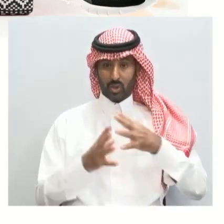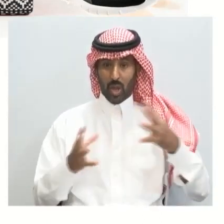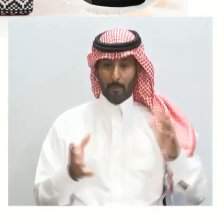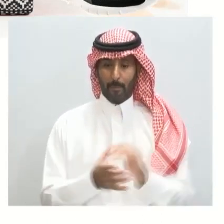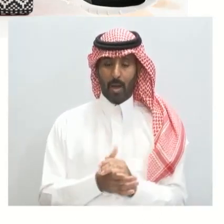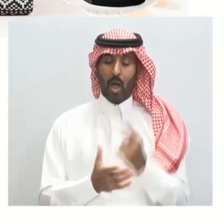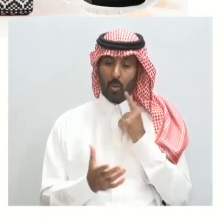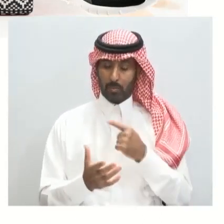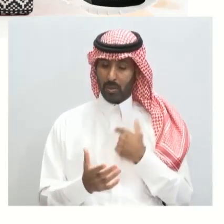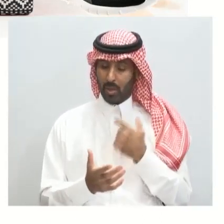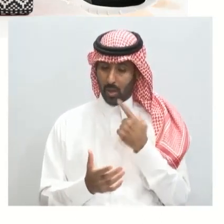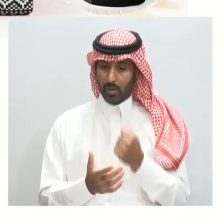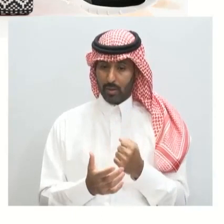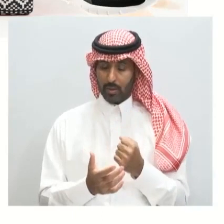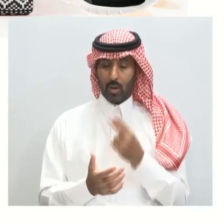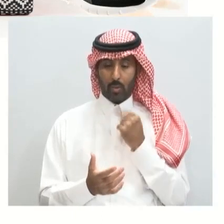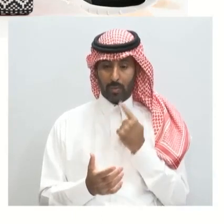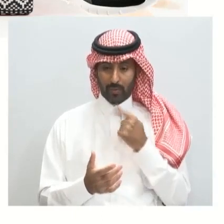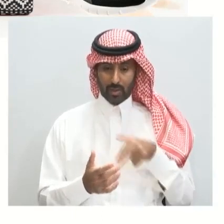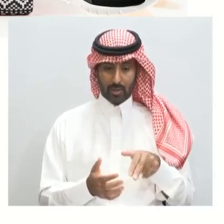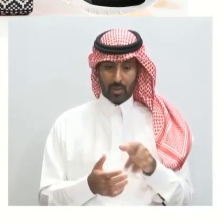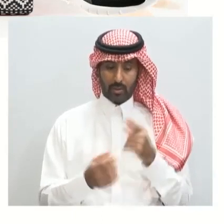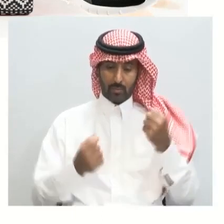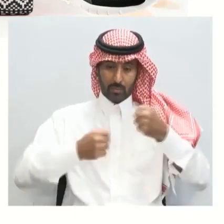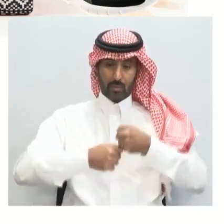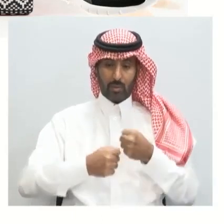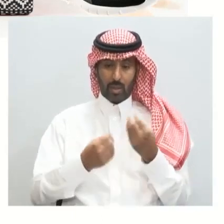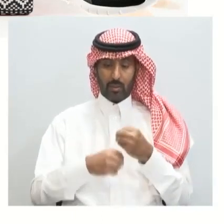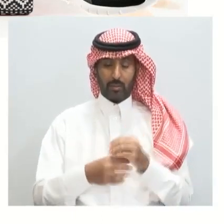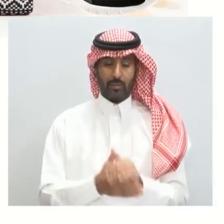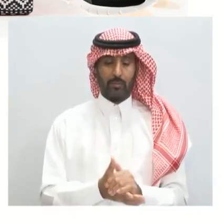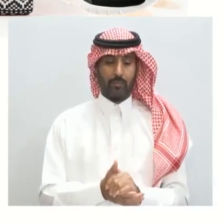I'll be fine, I'll just wear another sweater.